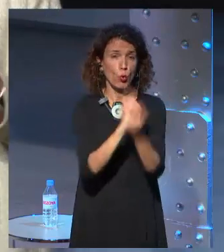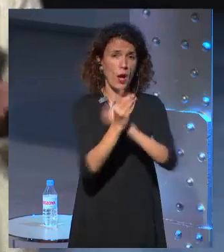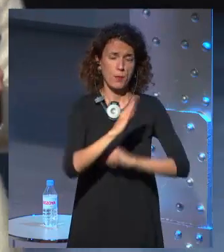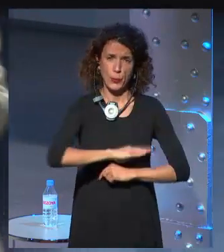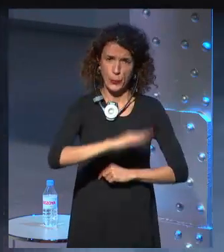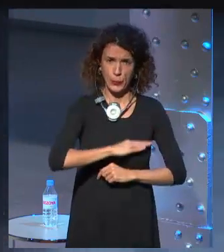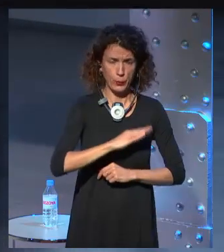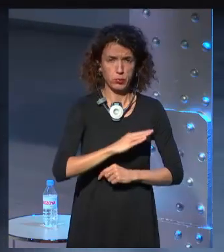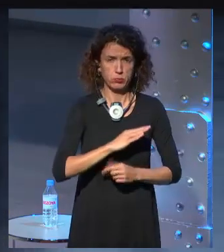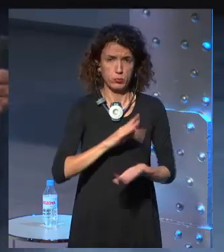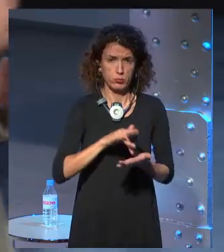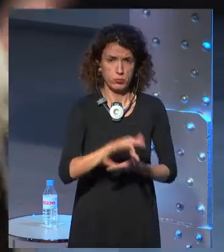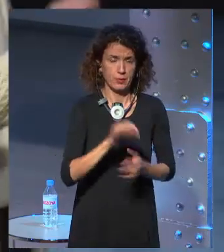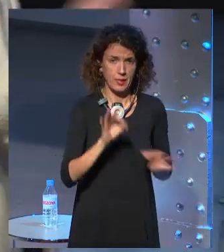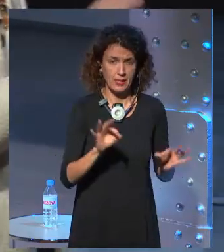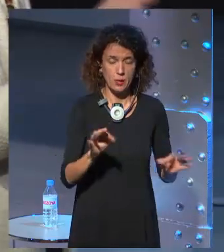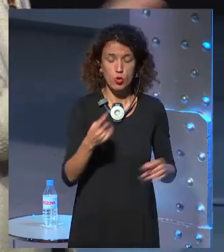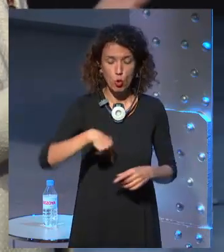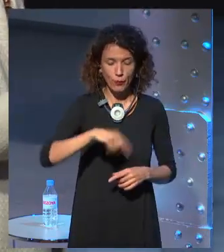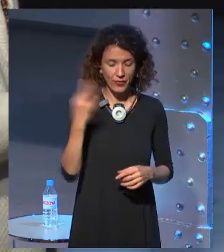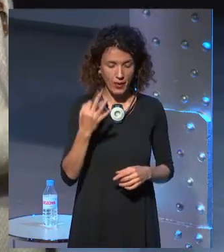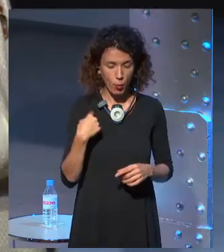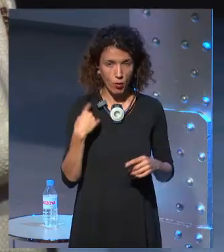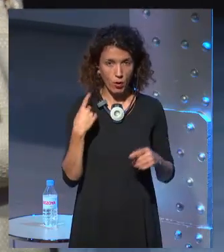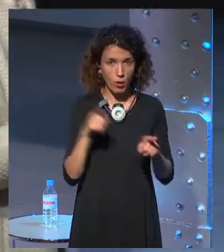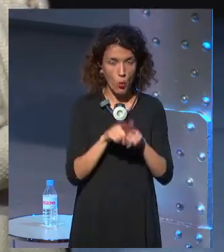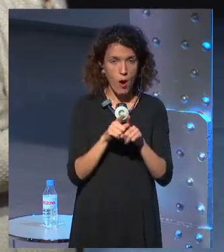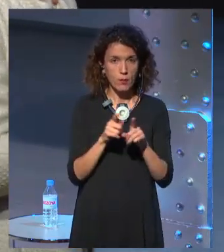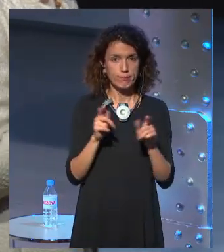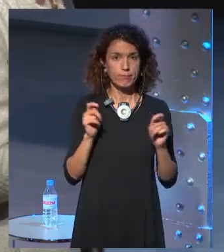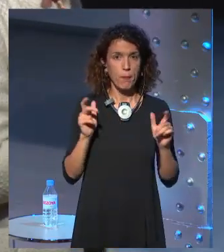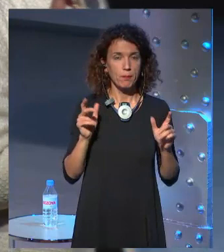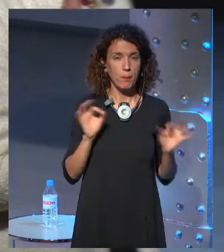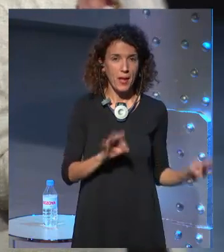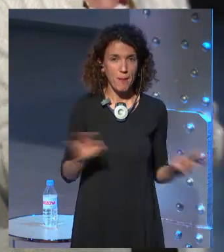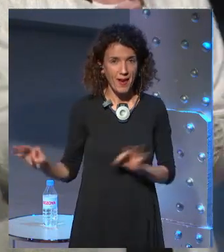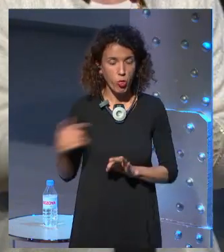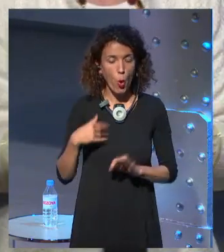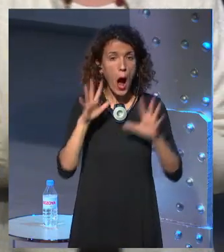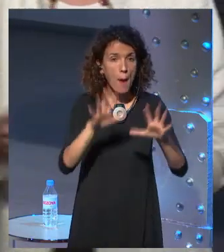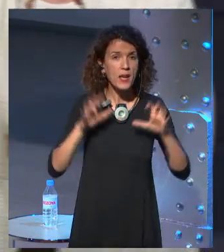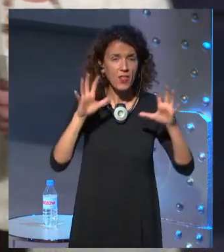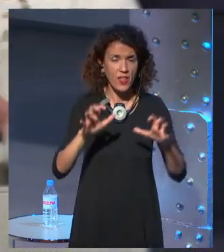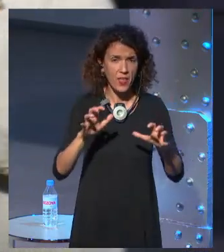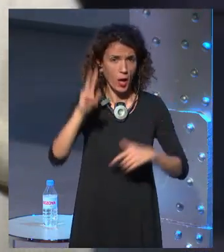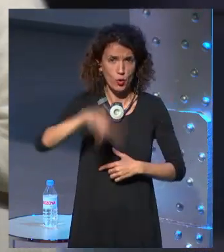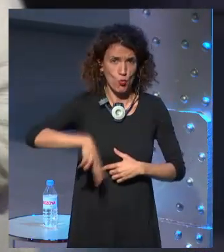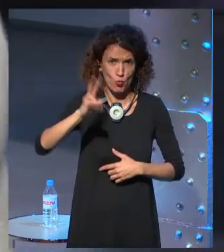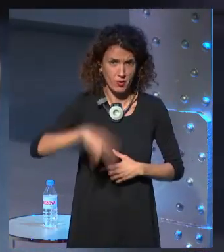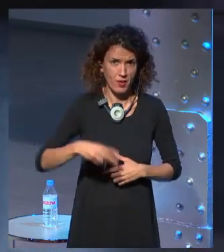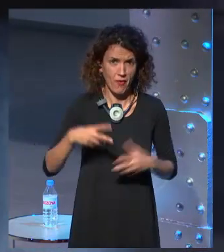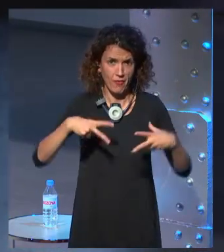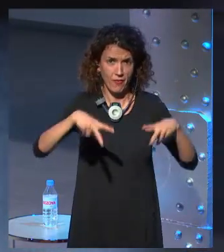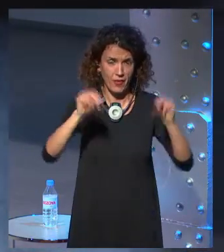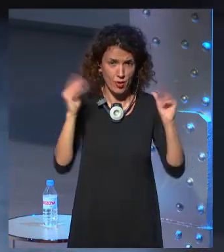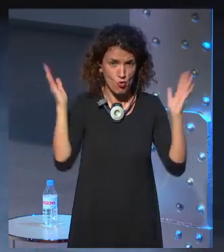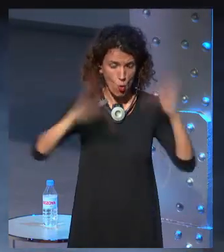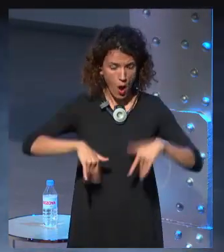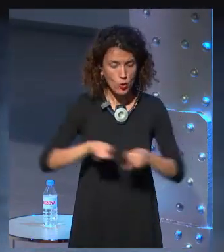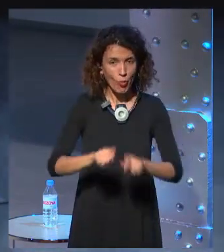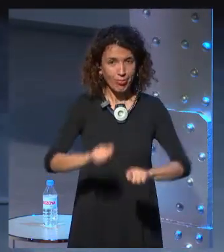to constantly be a learner. My learning will never end, and I'm going to be empowered and have a lot of agency around